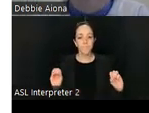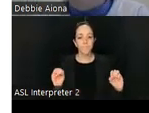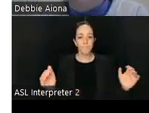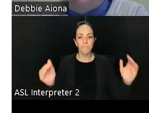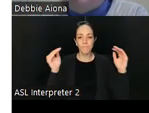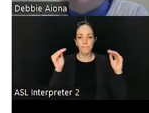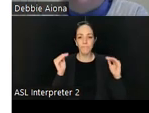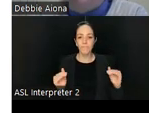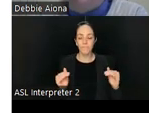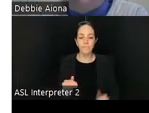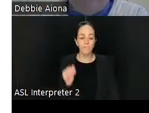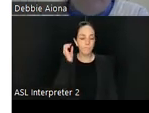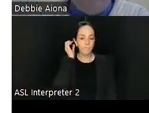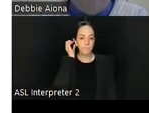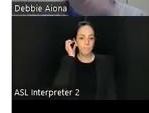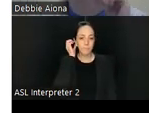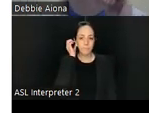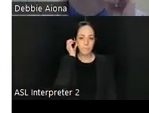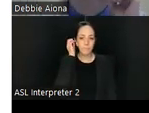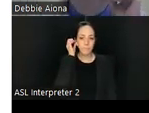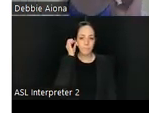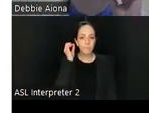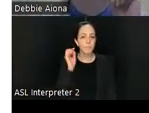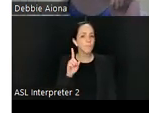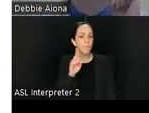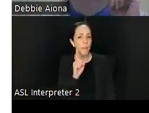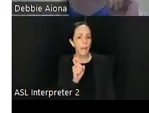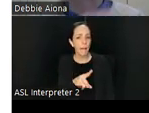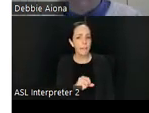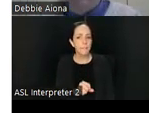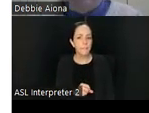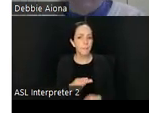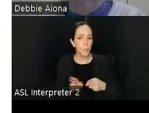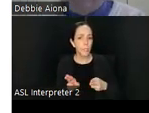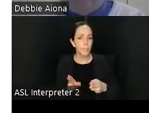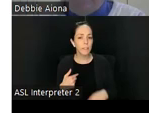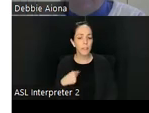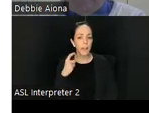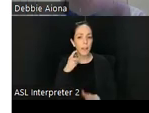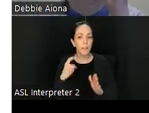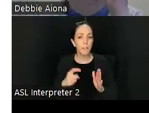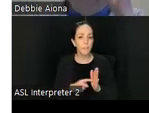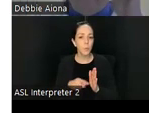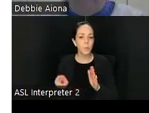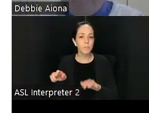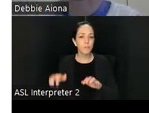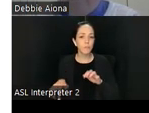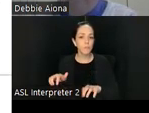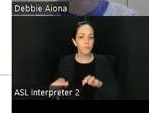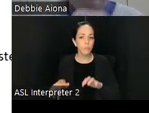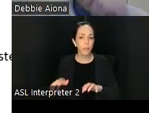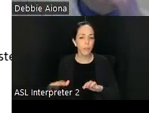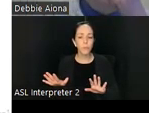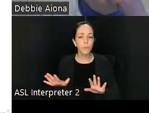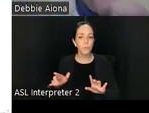to section B3? Can I ask one quick thing? I noticed in the chat that, not the chat, the